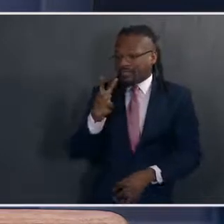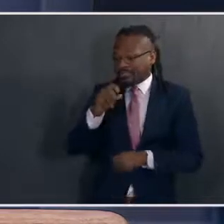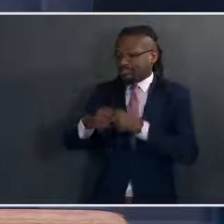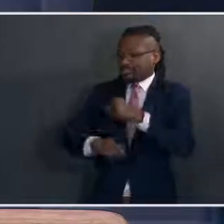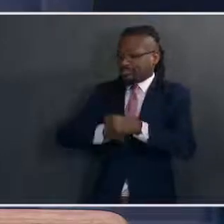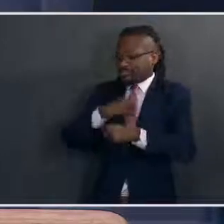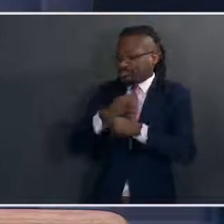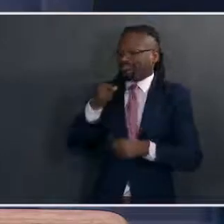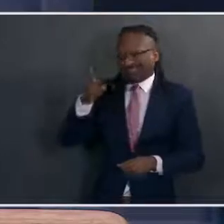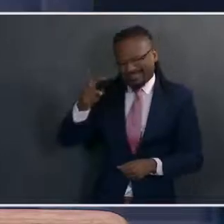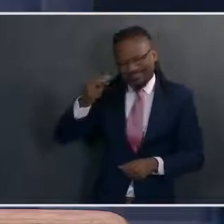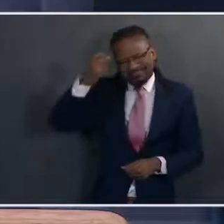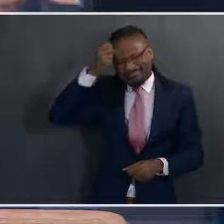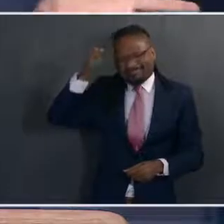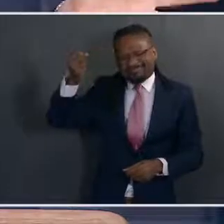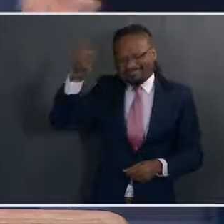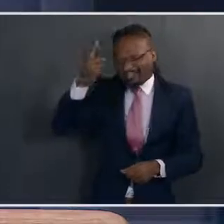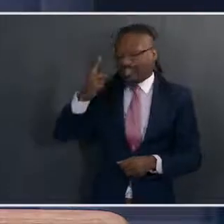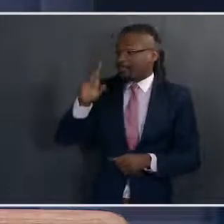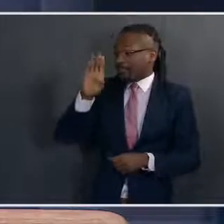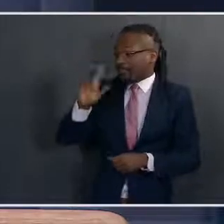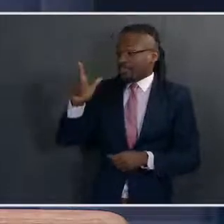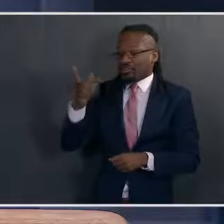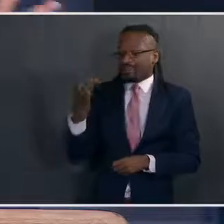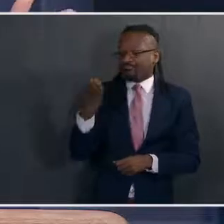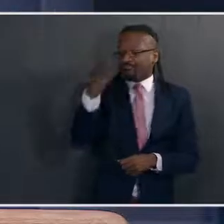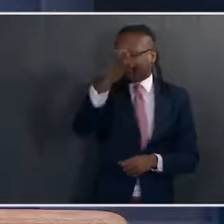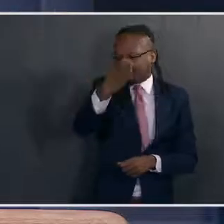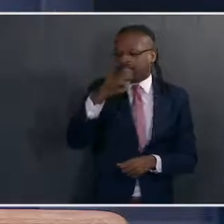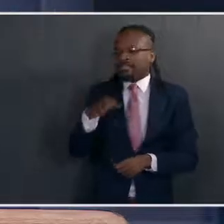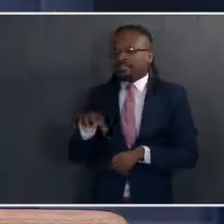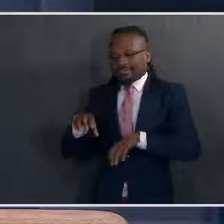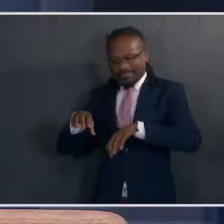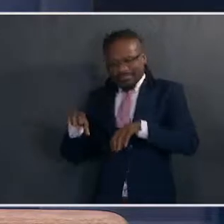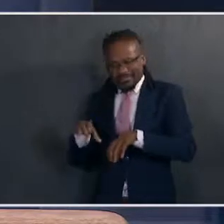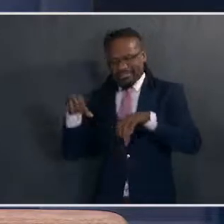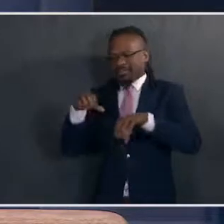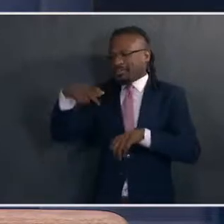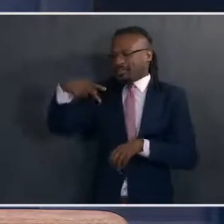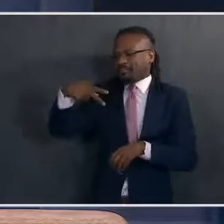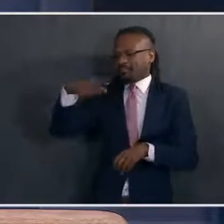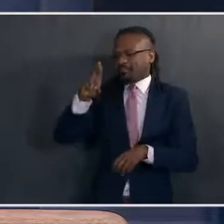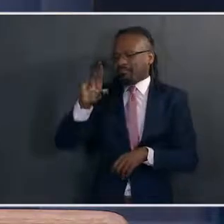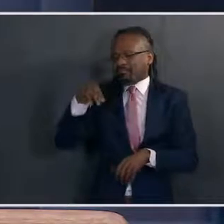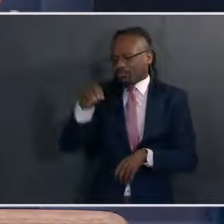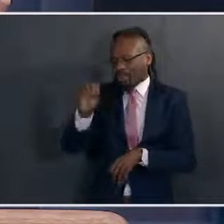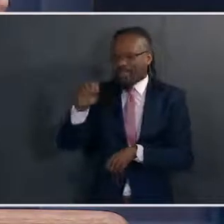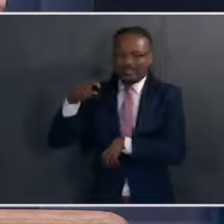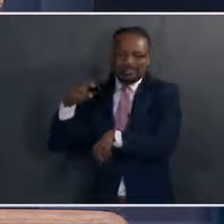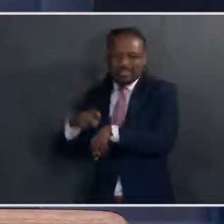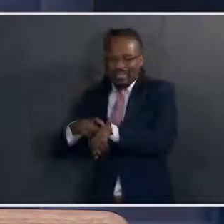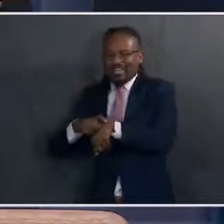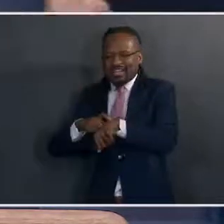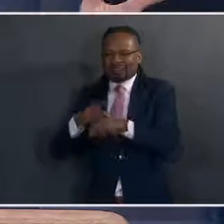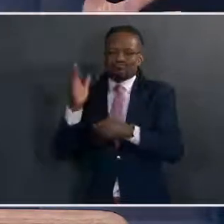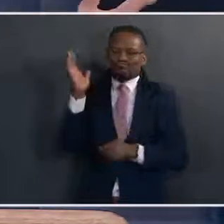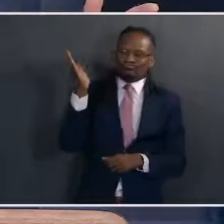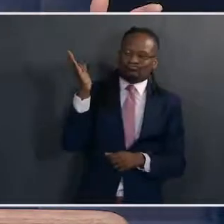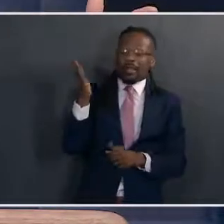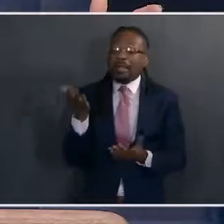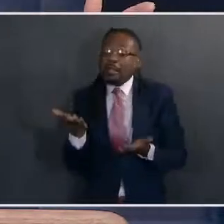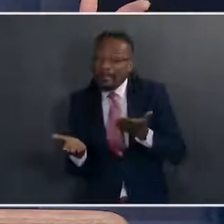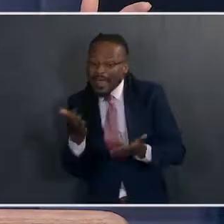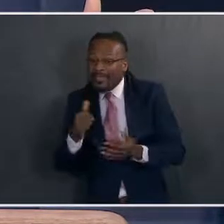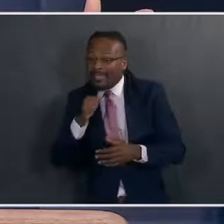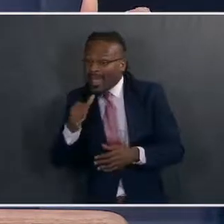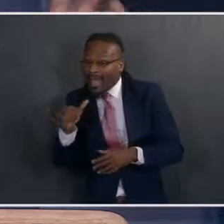that the bill he proposed, that he did a primetime address on 2 weeks ago, that may not look exactly like